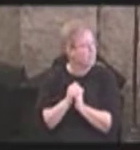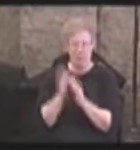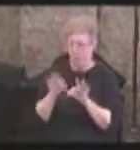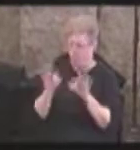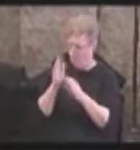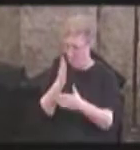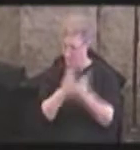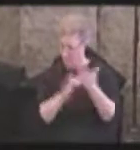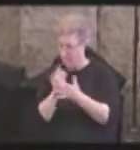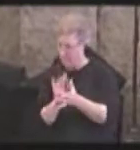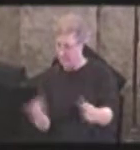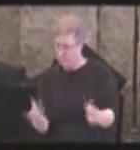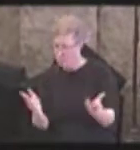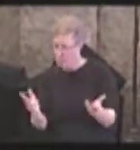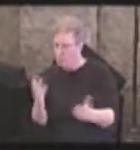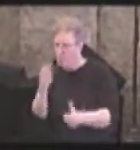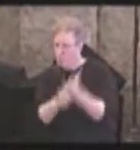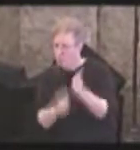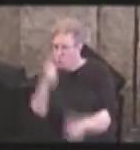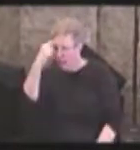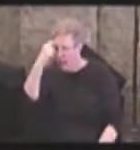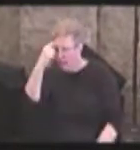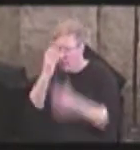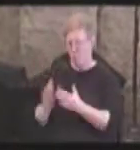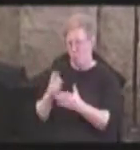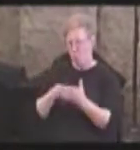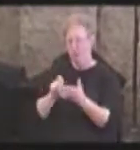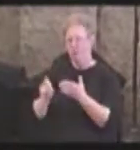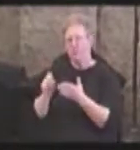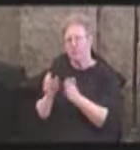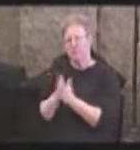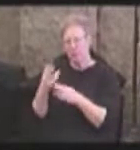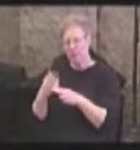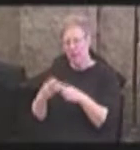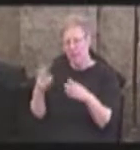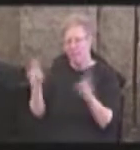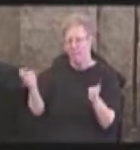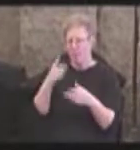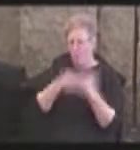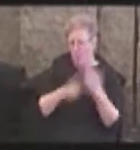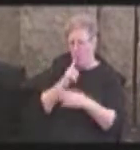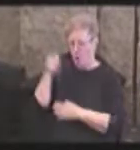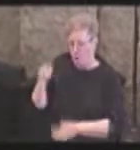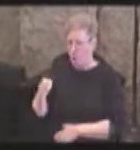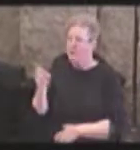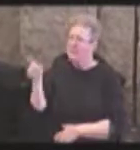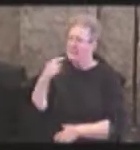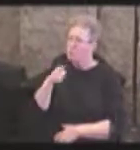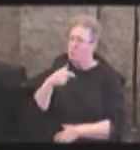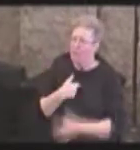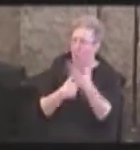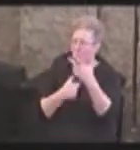of that message, though, is which mind, what part of your mind are you listening to? There are three fields of mind. There's only one mind, but there's three fields,